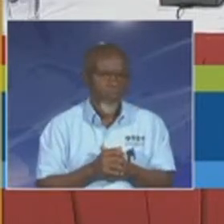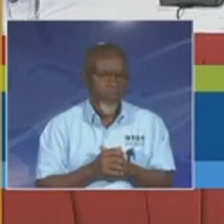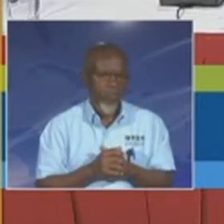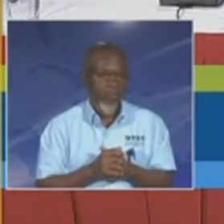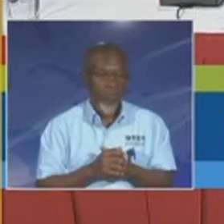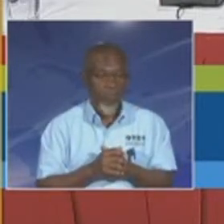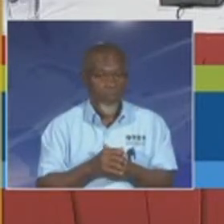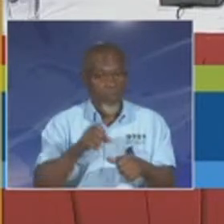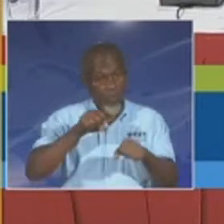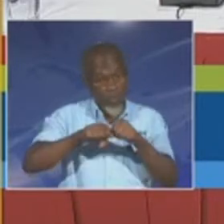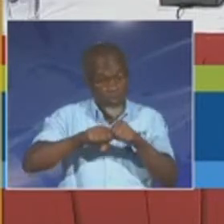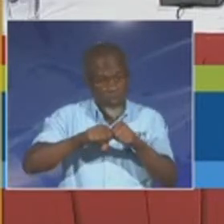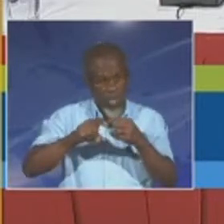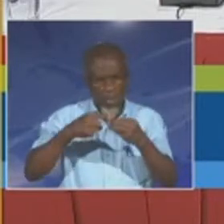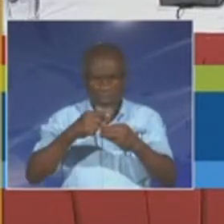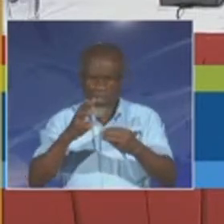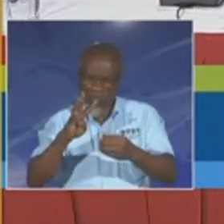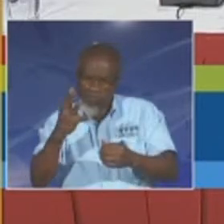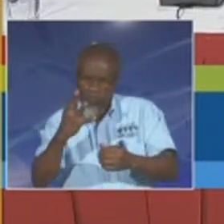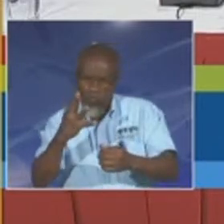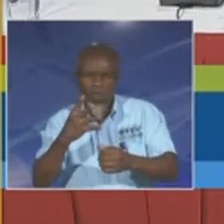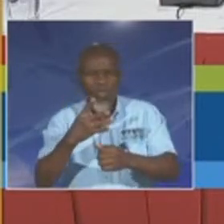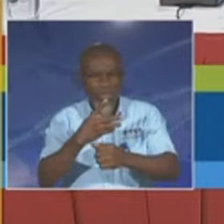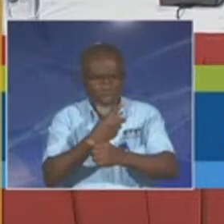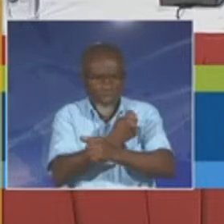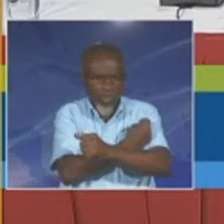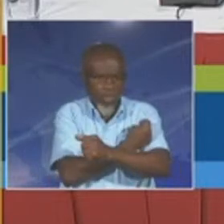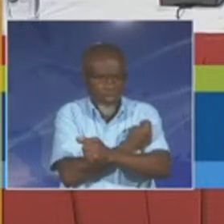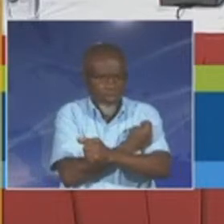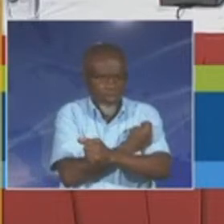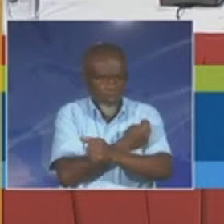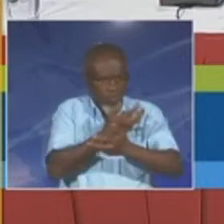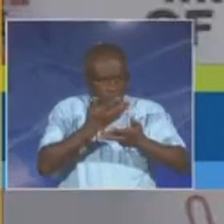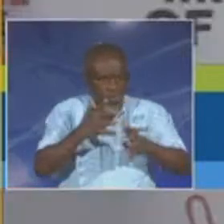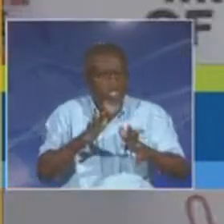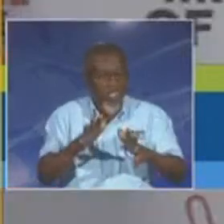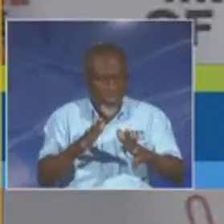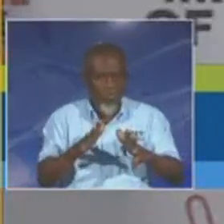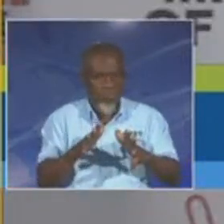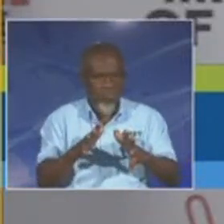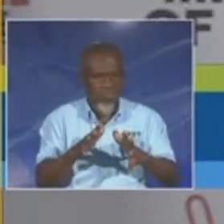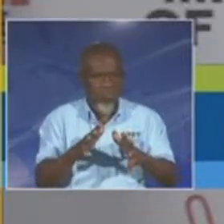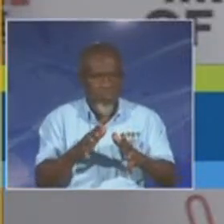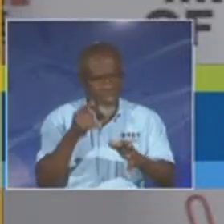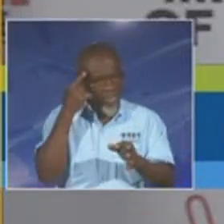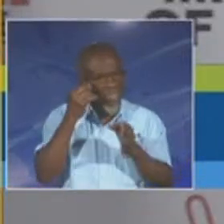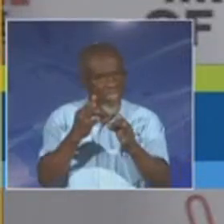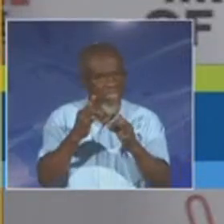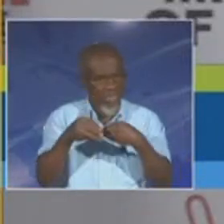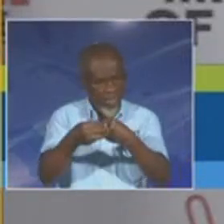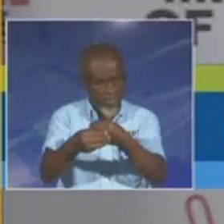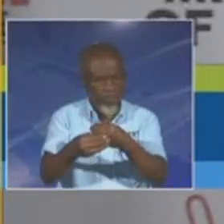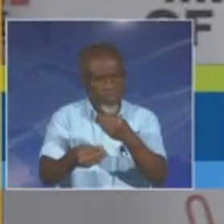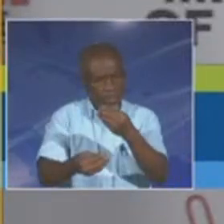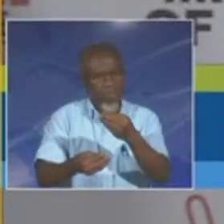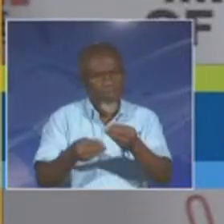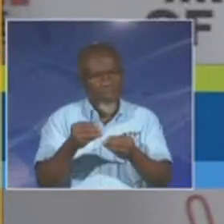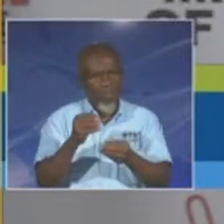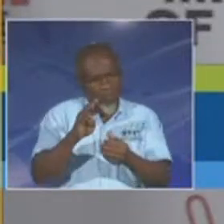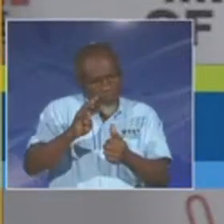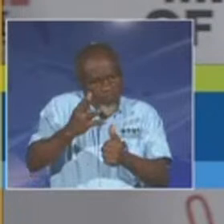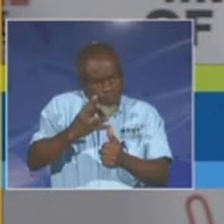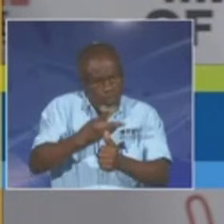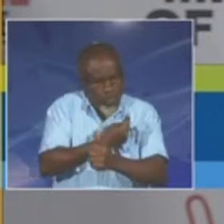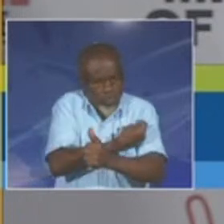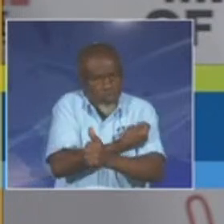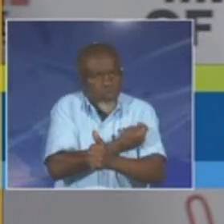So in terms of a fourth shot, some countries have already, Israel, for example, have already begun giving a fourth dose, and in other countries in the world,